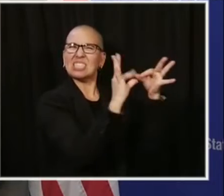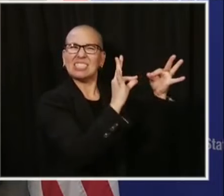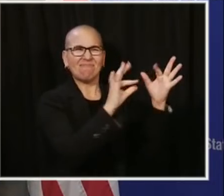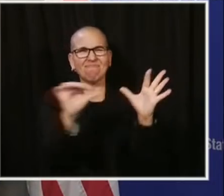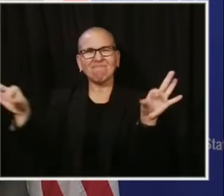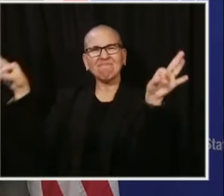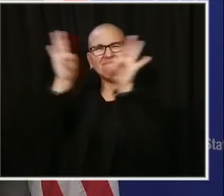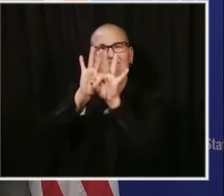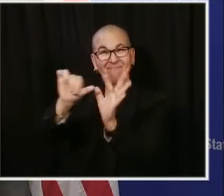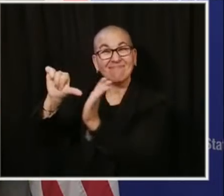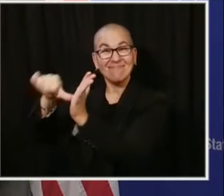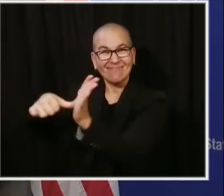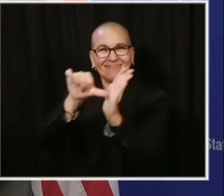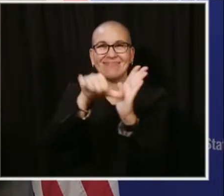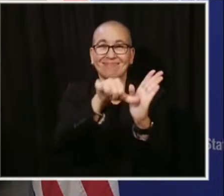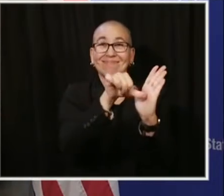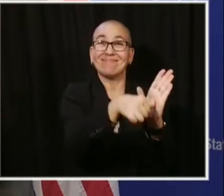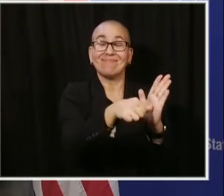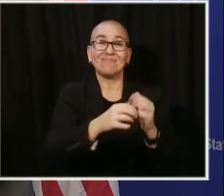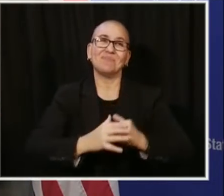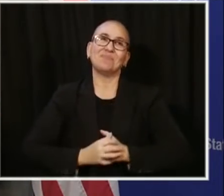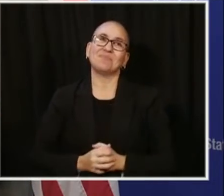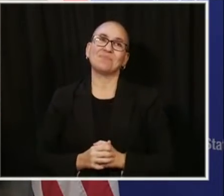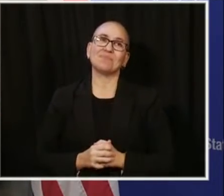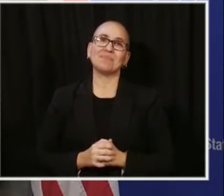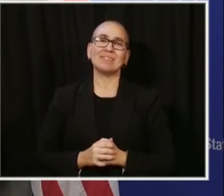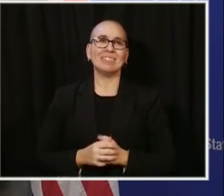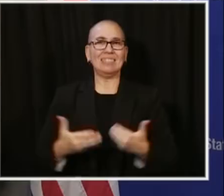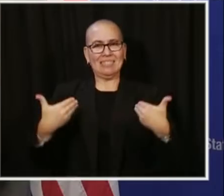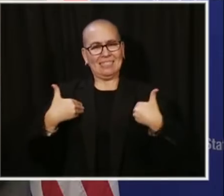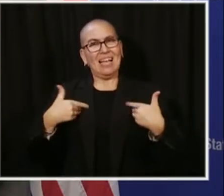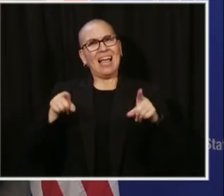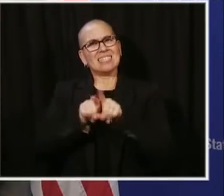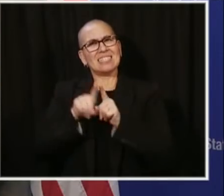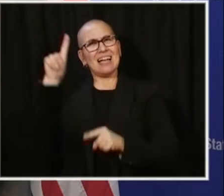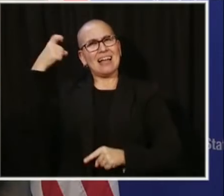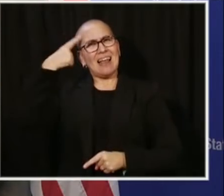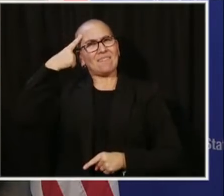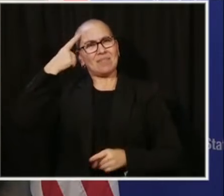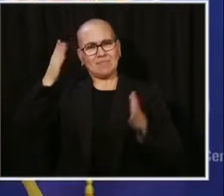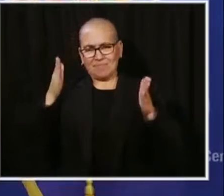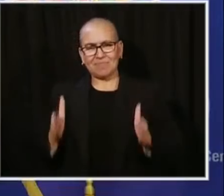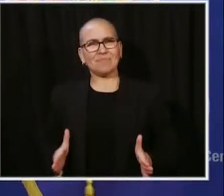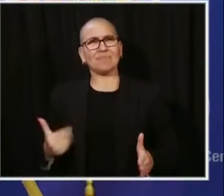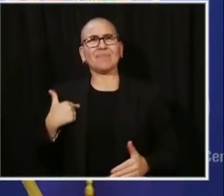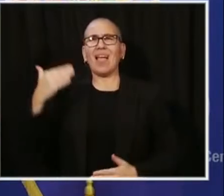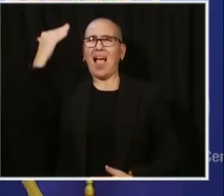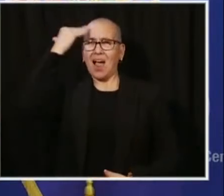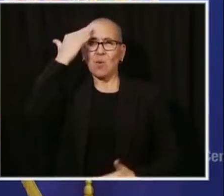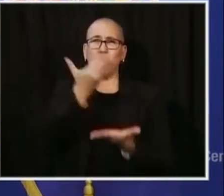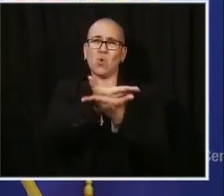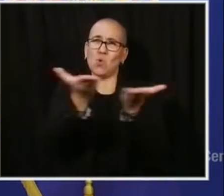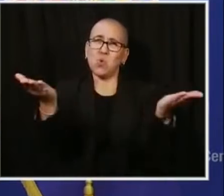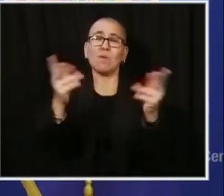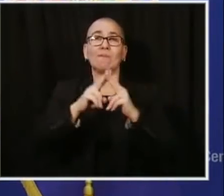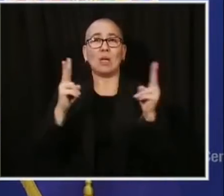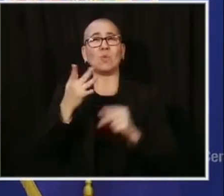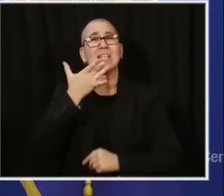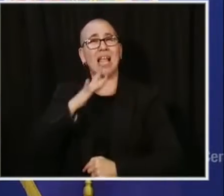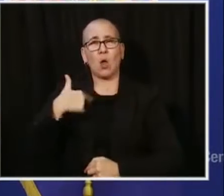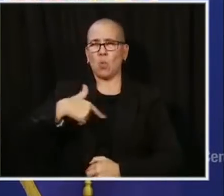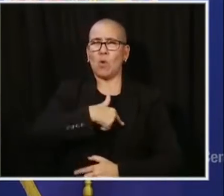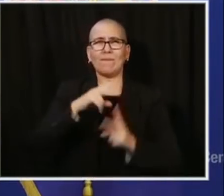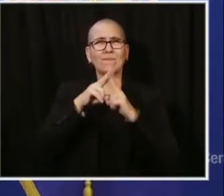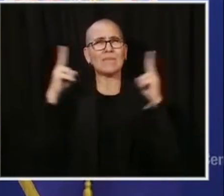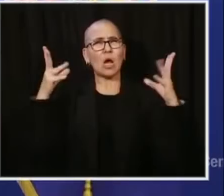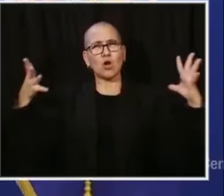to understand and see this a little deeper, but I hope all of us know how lucky we are to the coordination and the quality of health care that